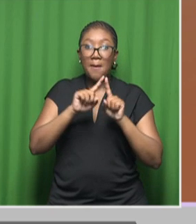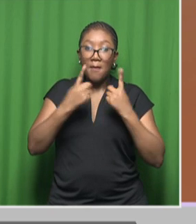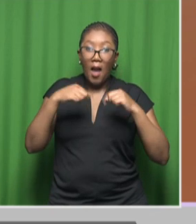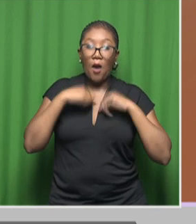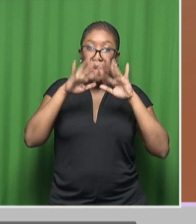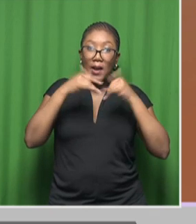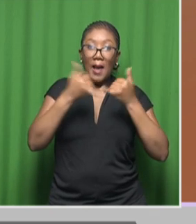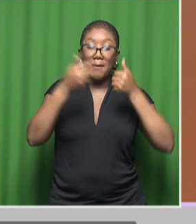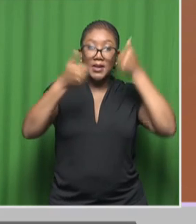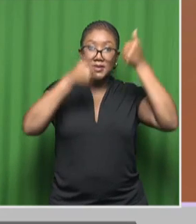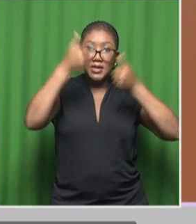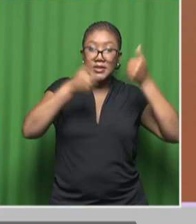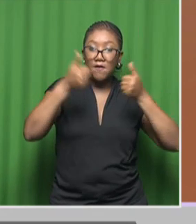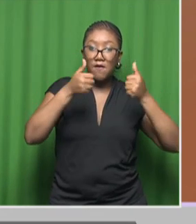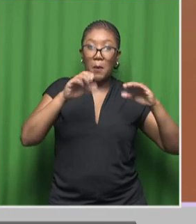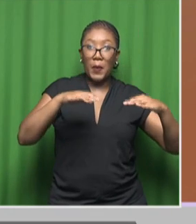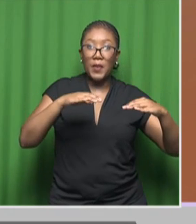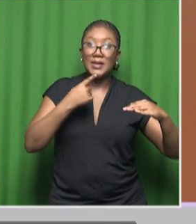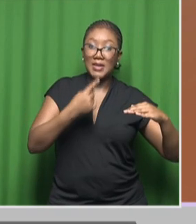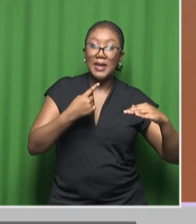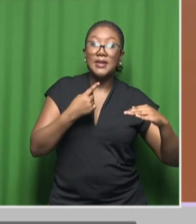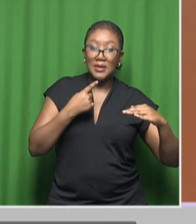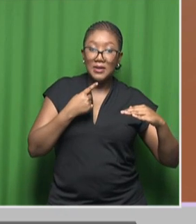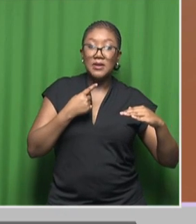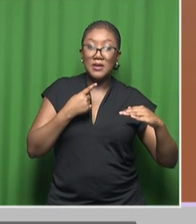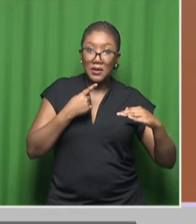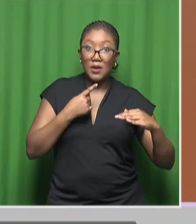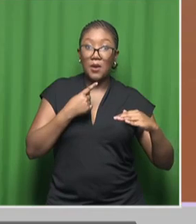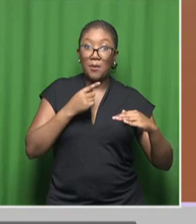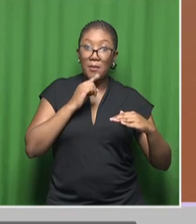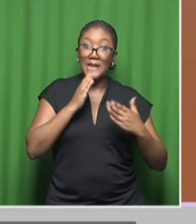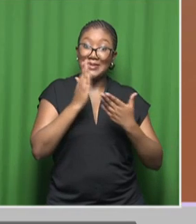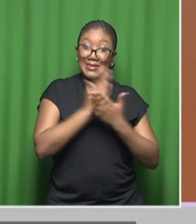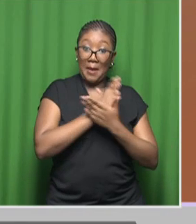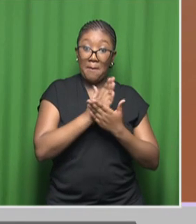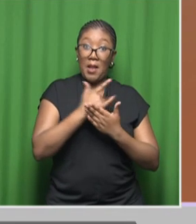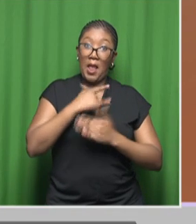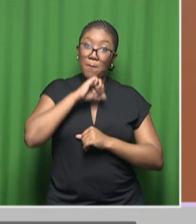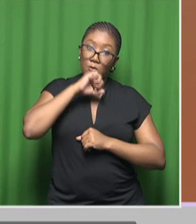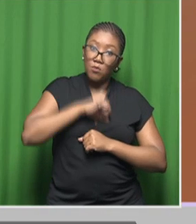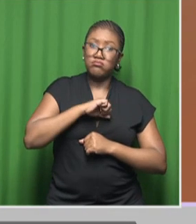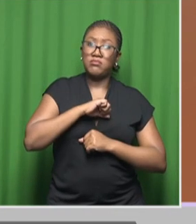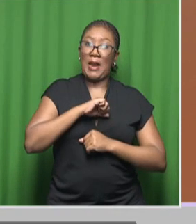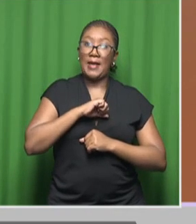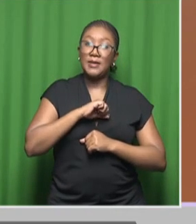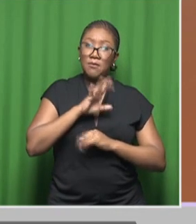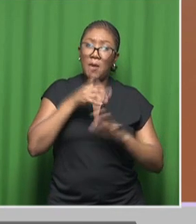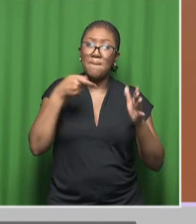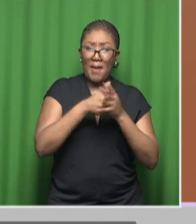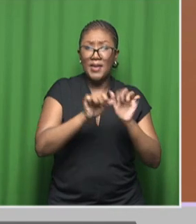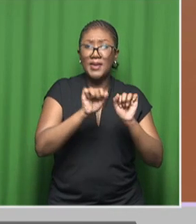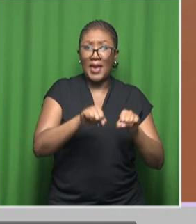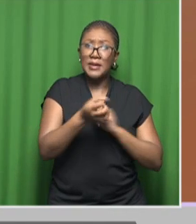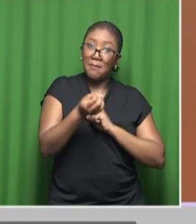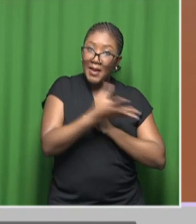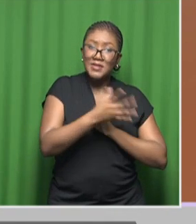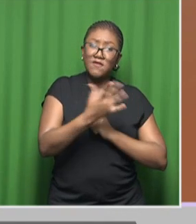that things that are desirable are worth the wait. But then if